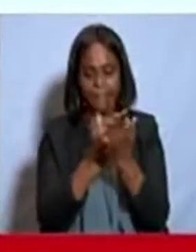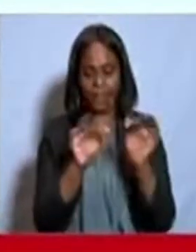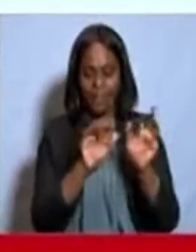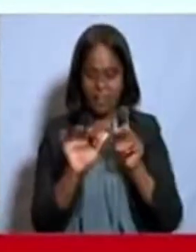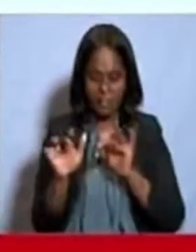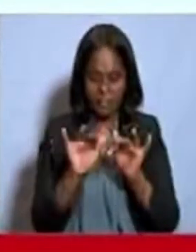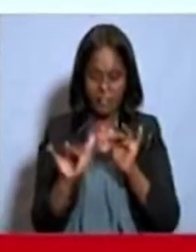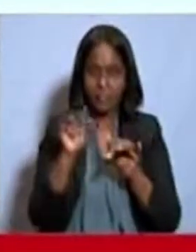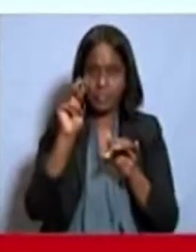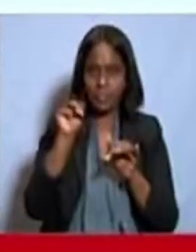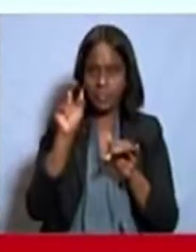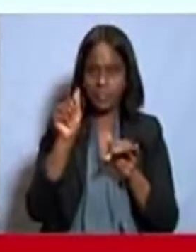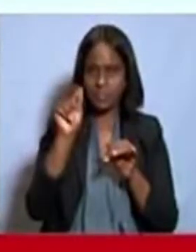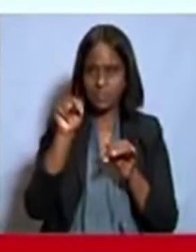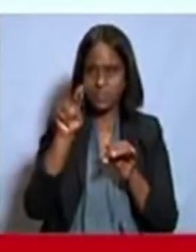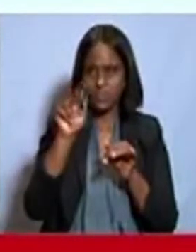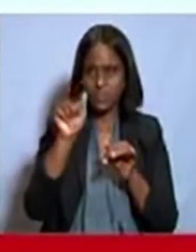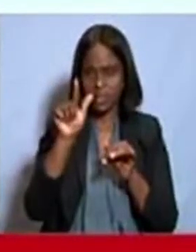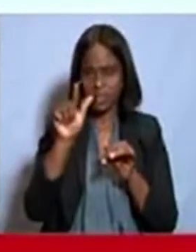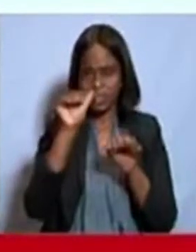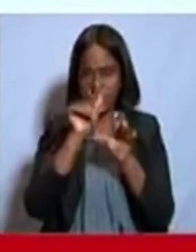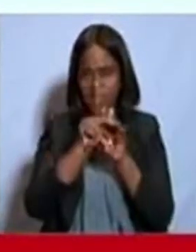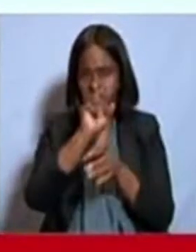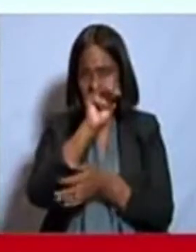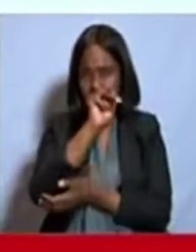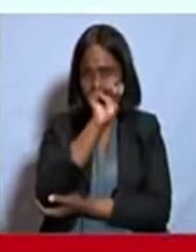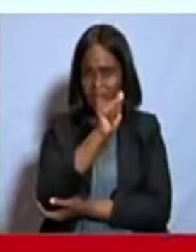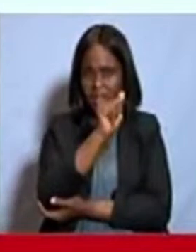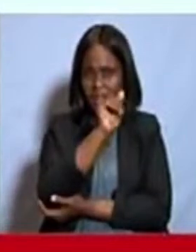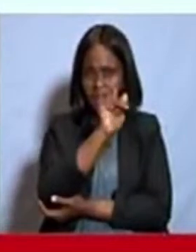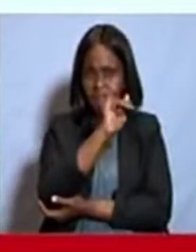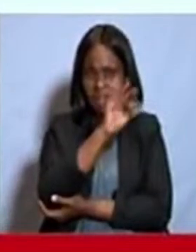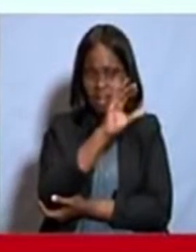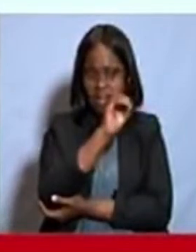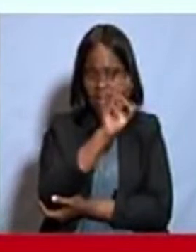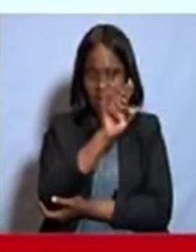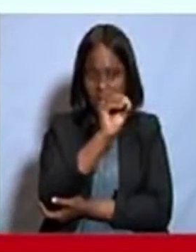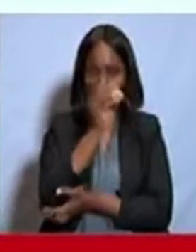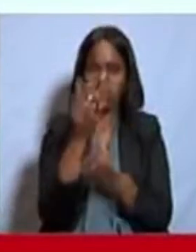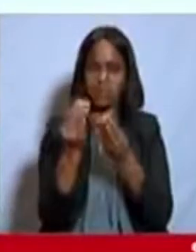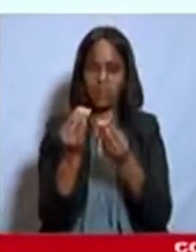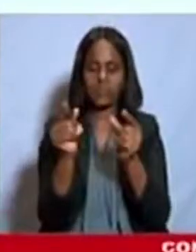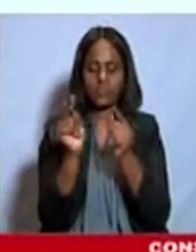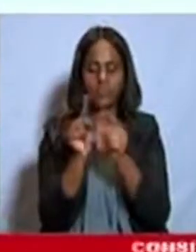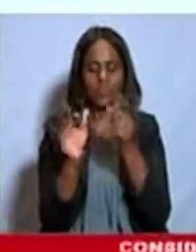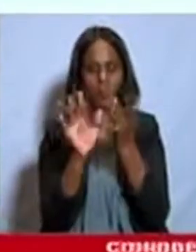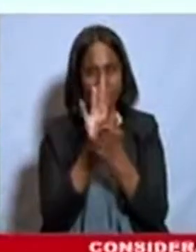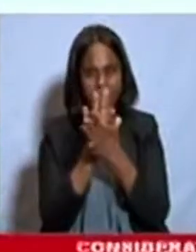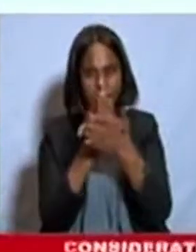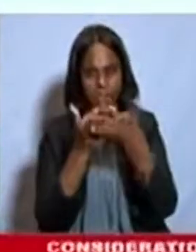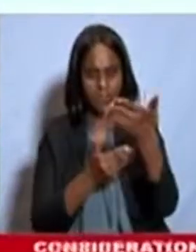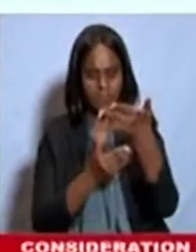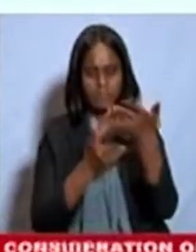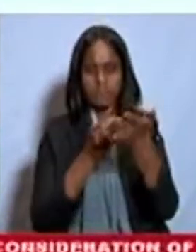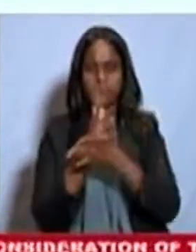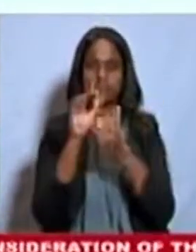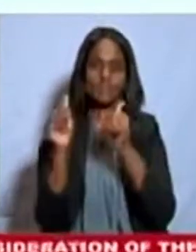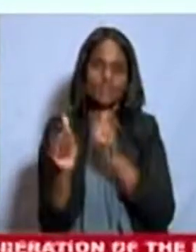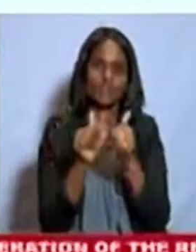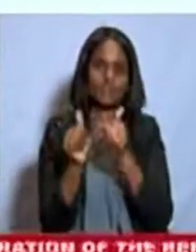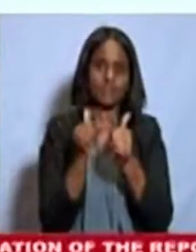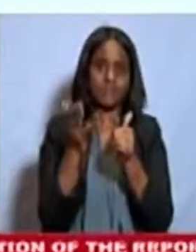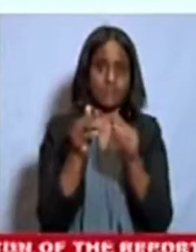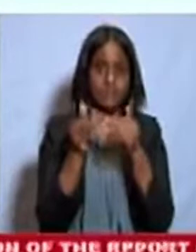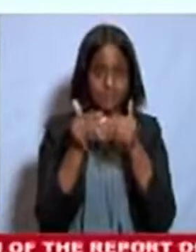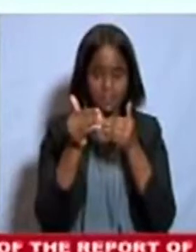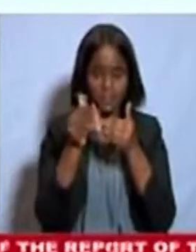typed in Microsoft Excel format from the actual hard copy beneficiaries' acquittal sheets. Corrective action.